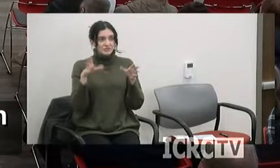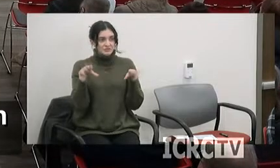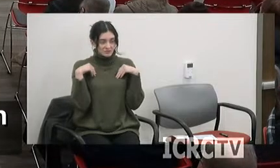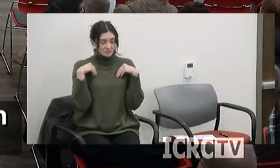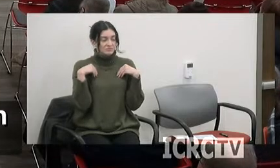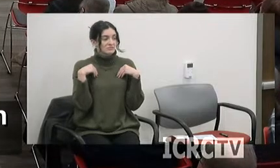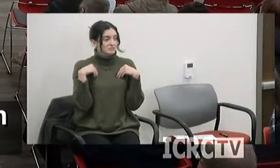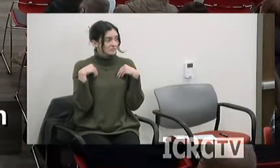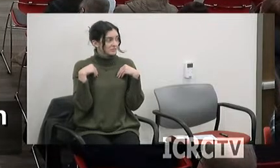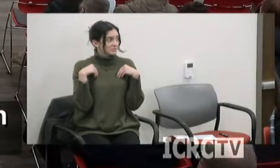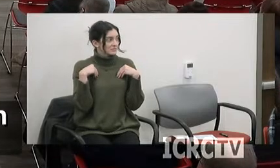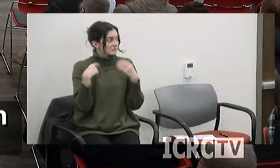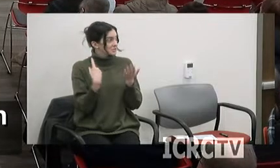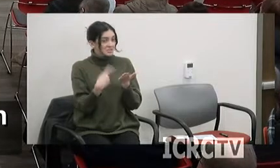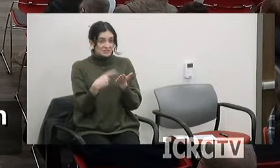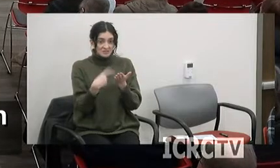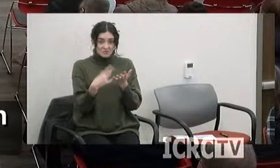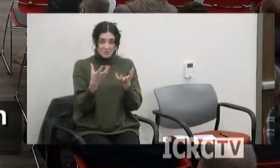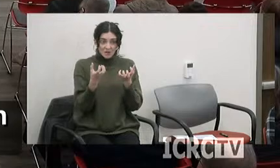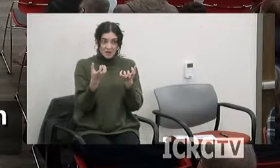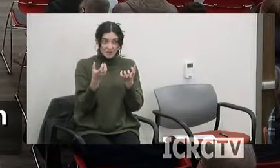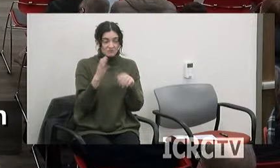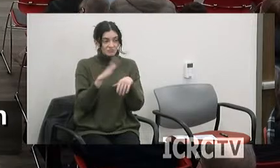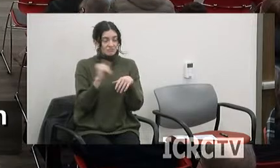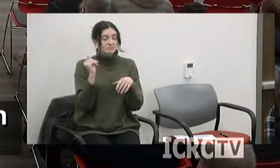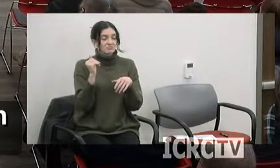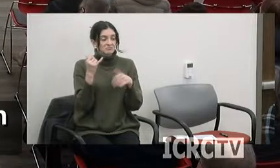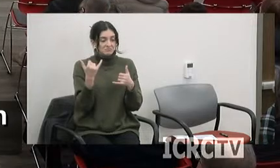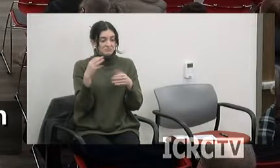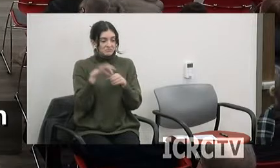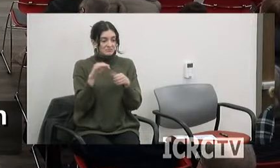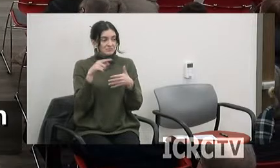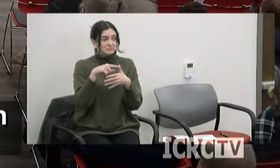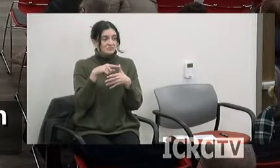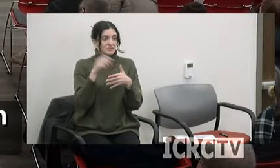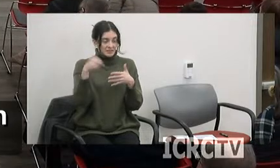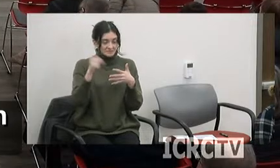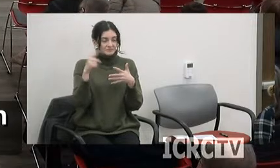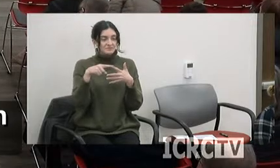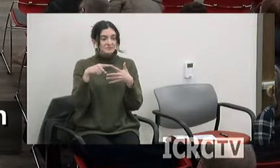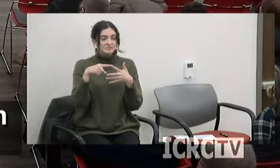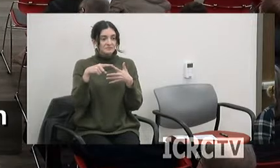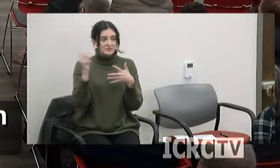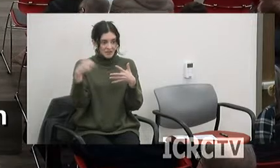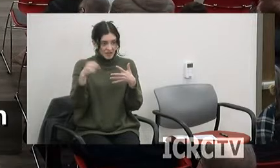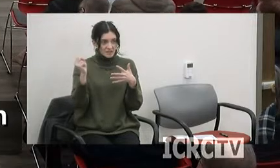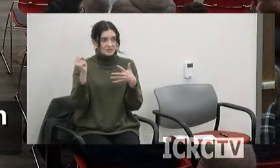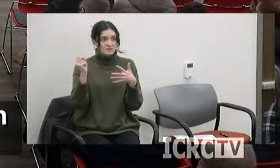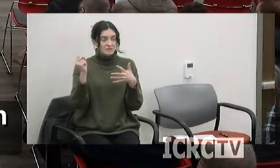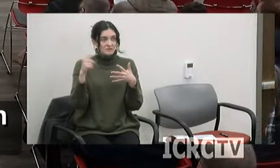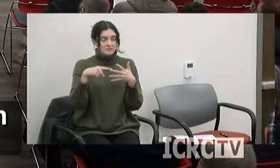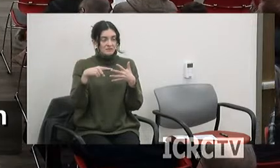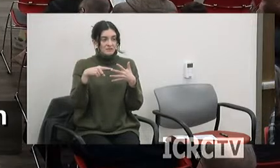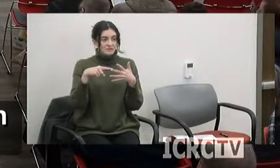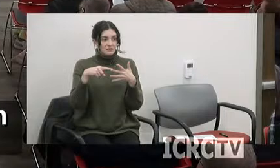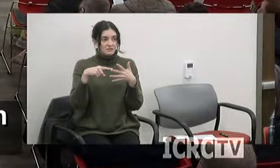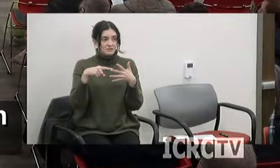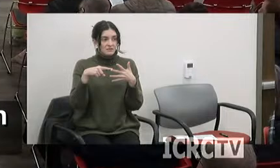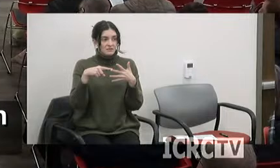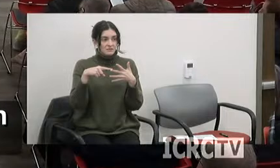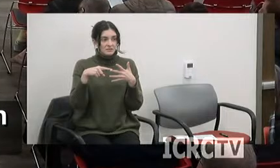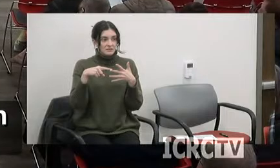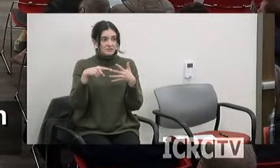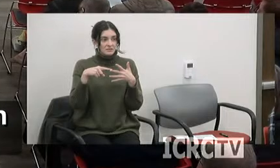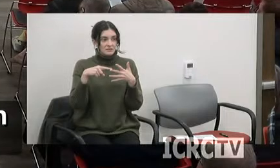Any discussion? Call the roll. Mrs. Mason, Yes. Mr. Combs, Yes. Mrs.